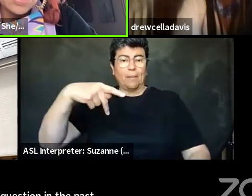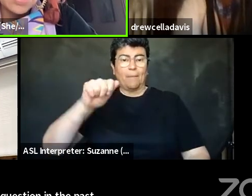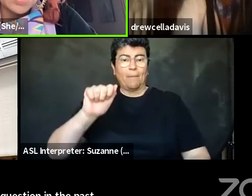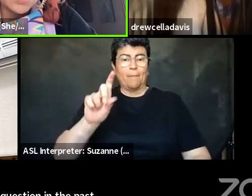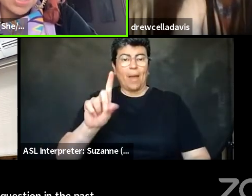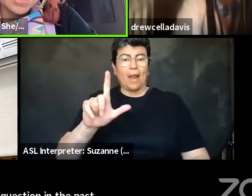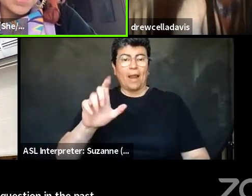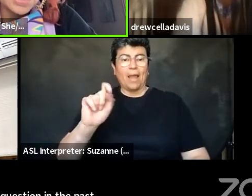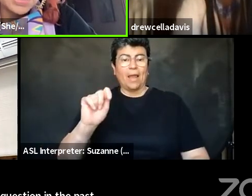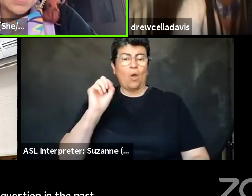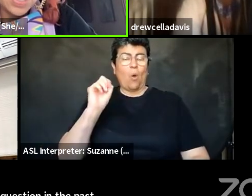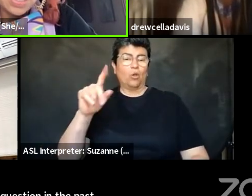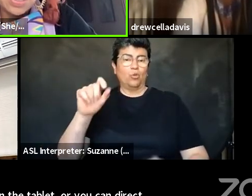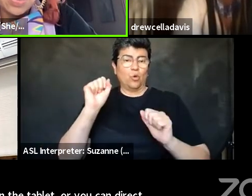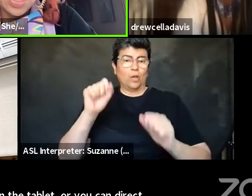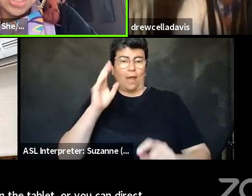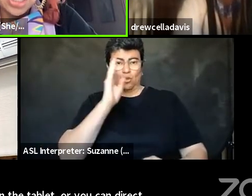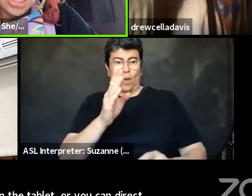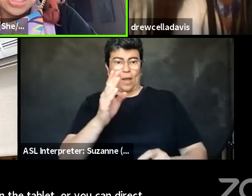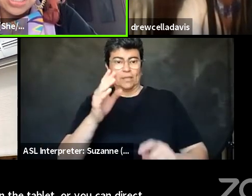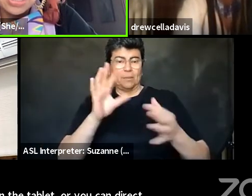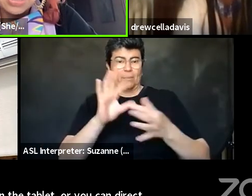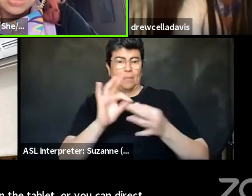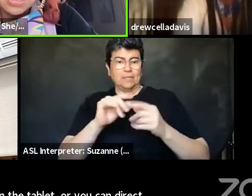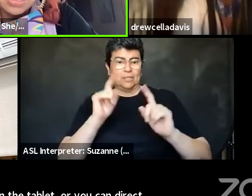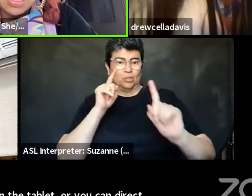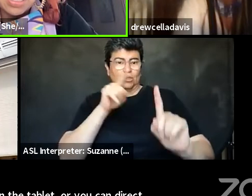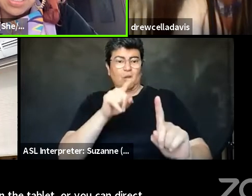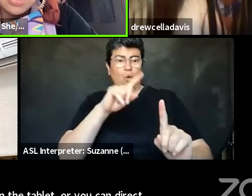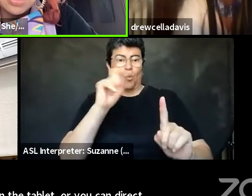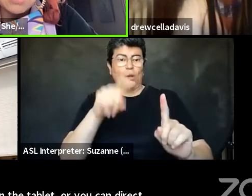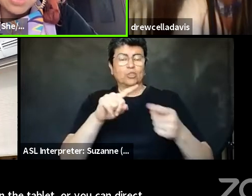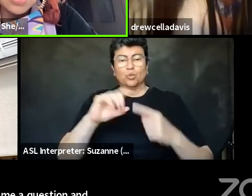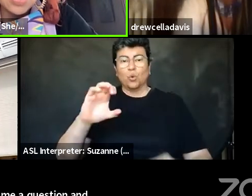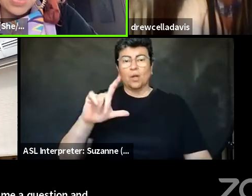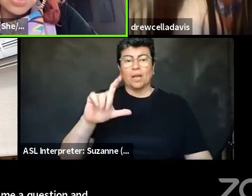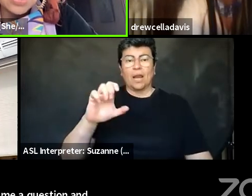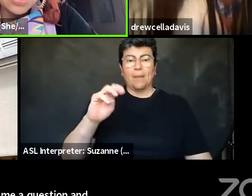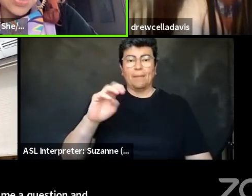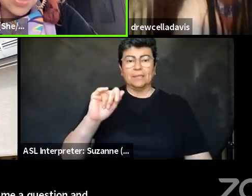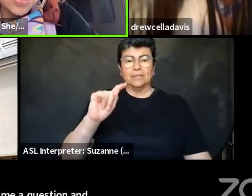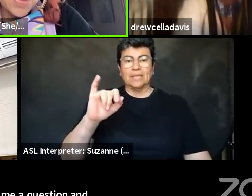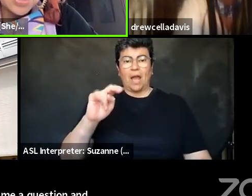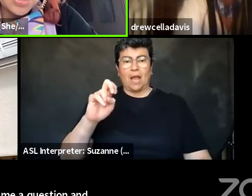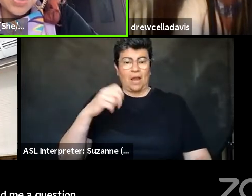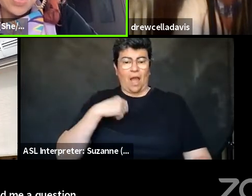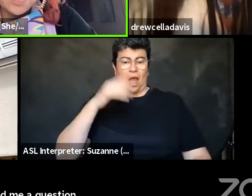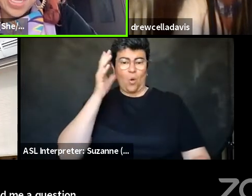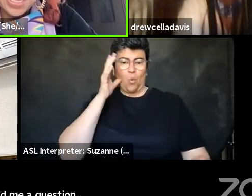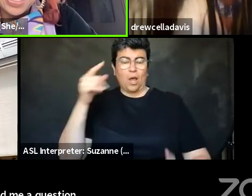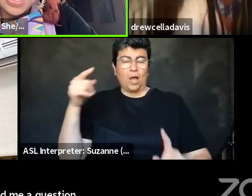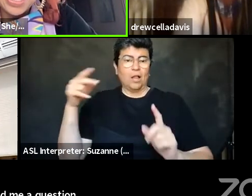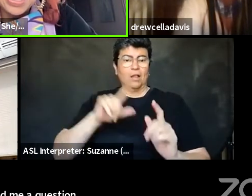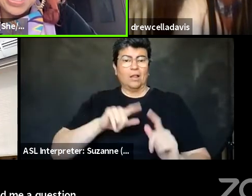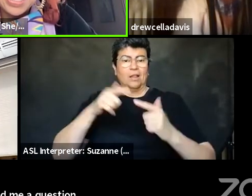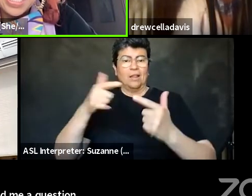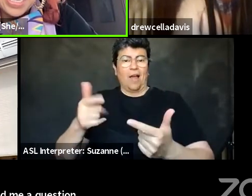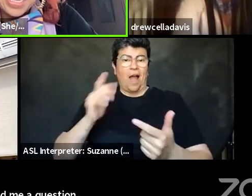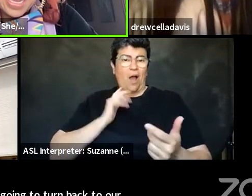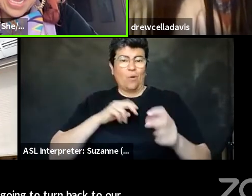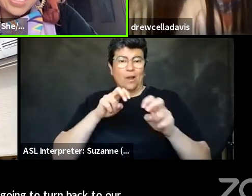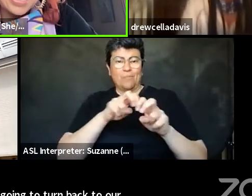or you can direct message me a question. And then I'm just going to turn back to our